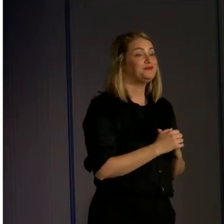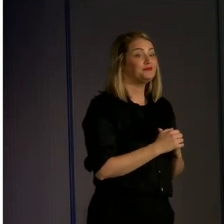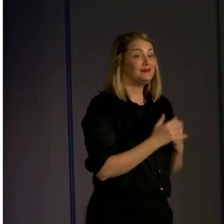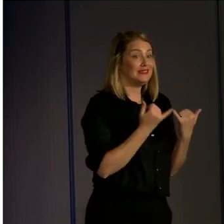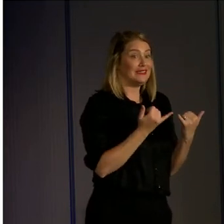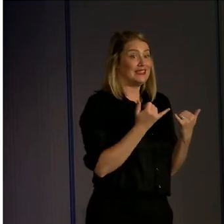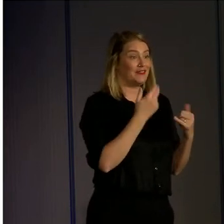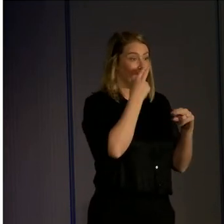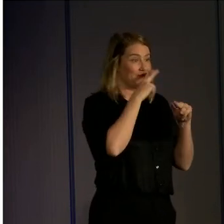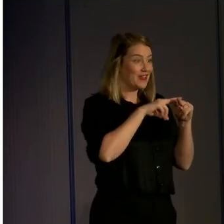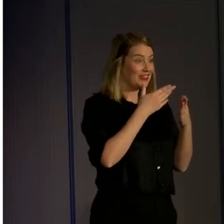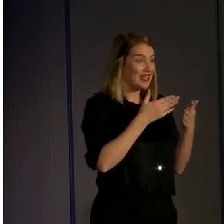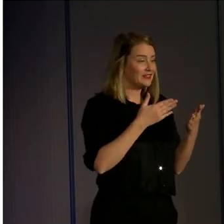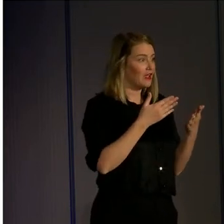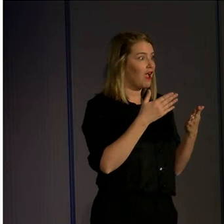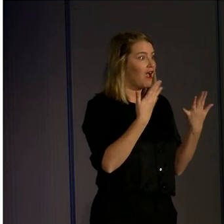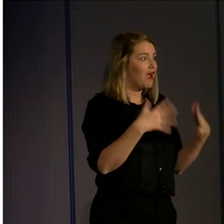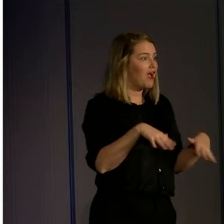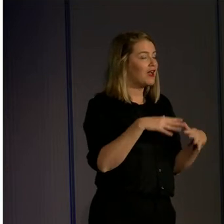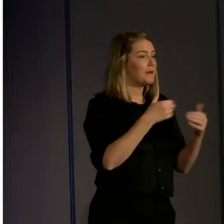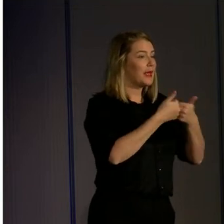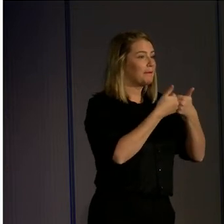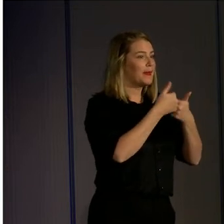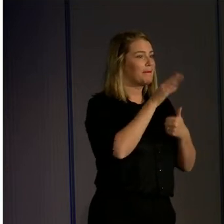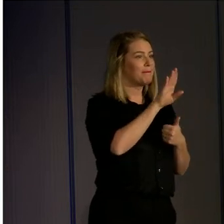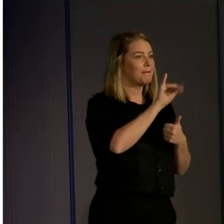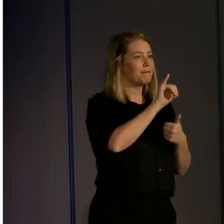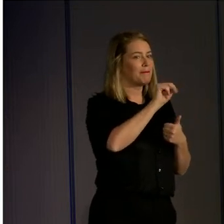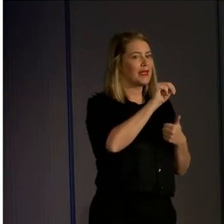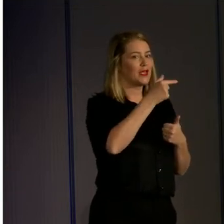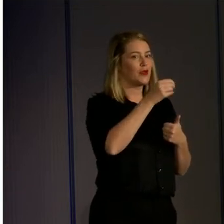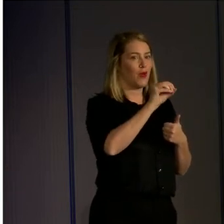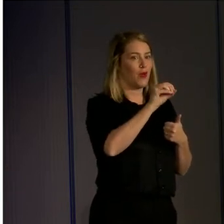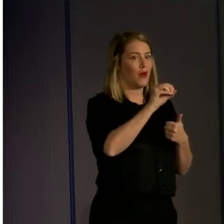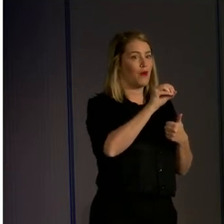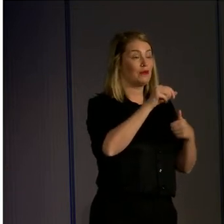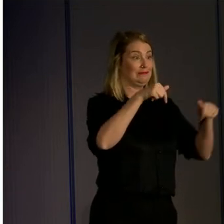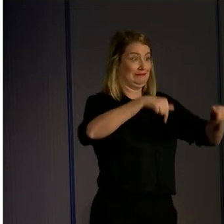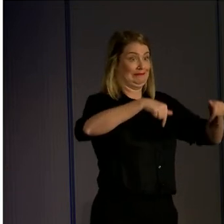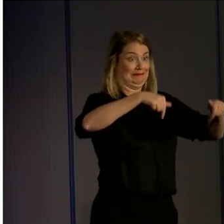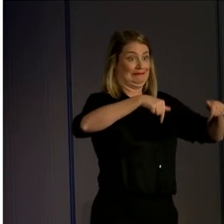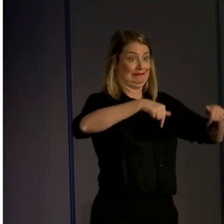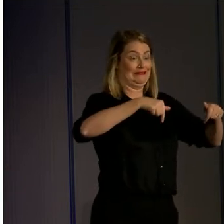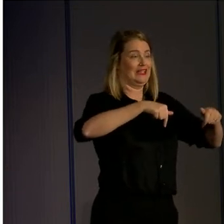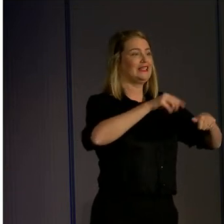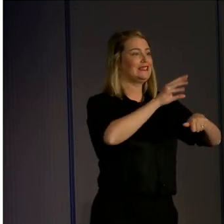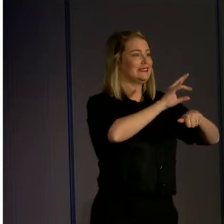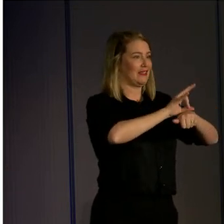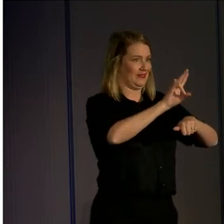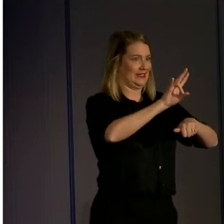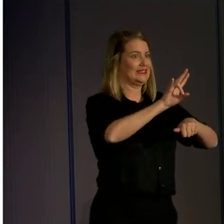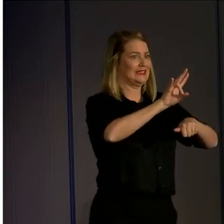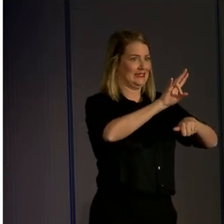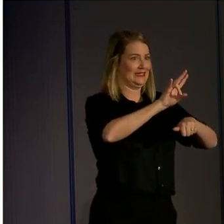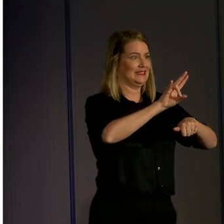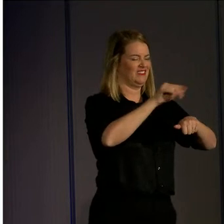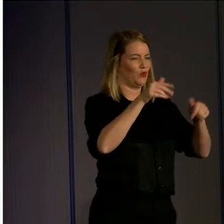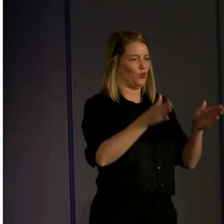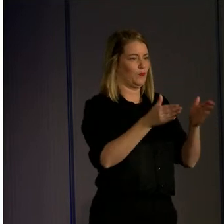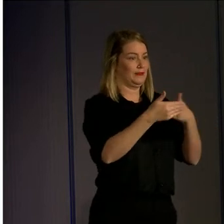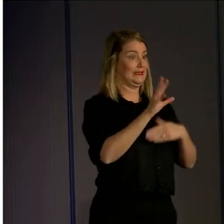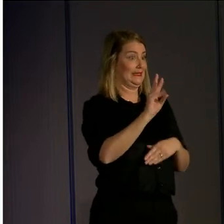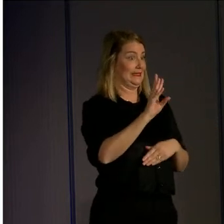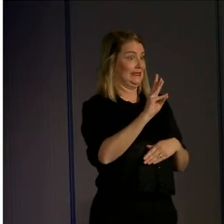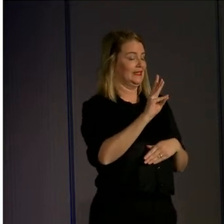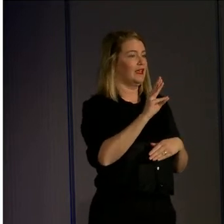some fun things planned. Come play bingo. Join us there at 7 p.m. right here in this room in Platinum 6. There are some incredible prizes that have been donated